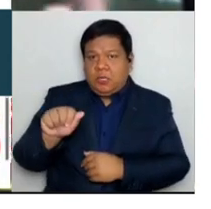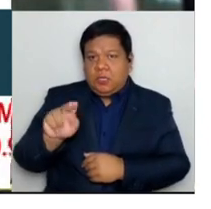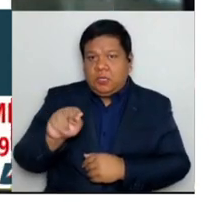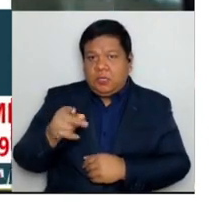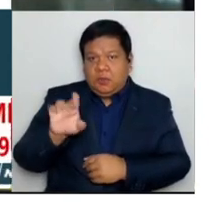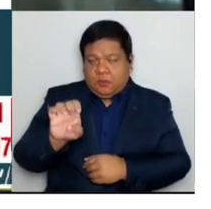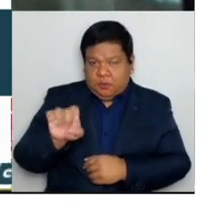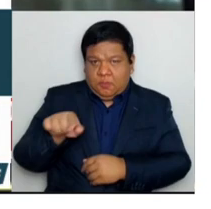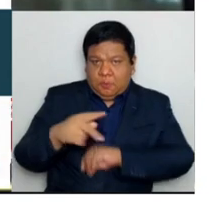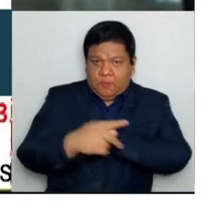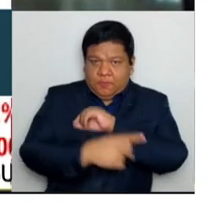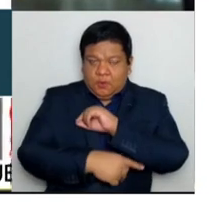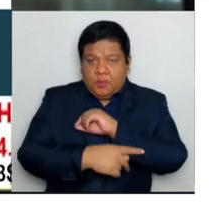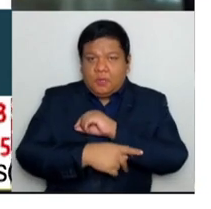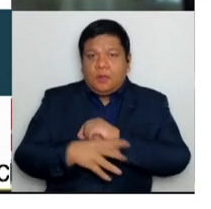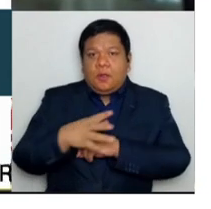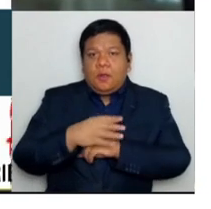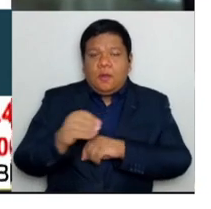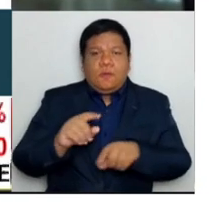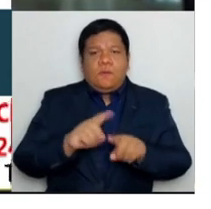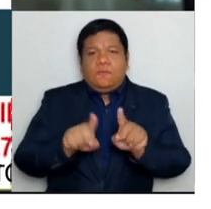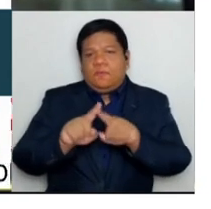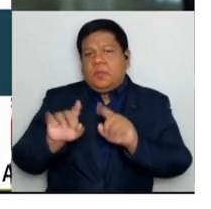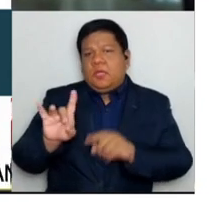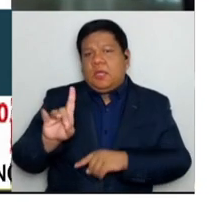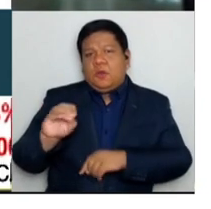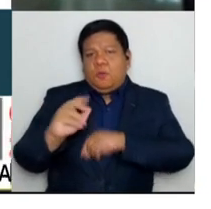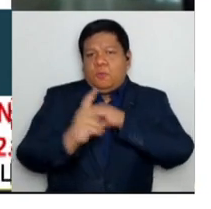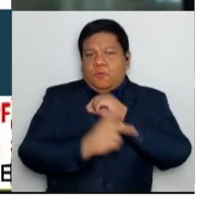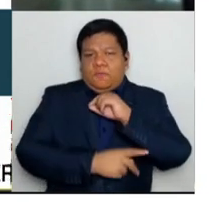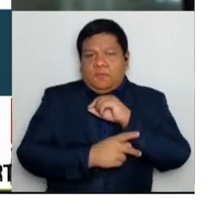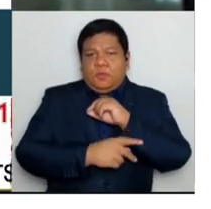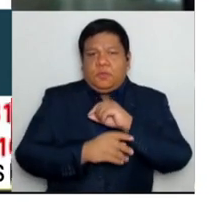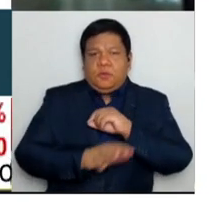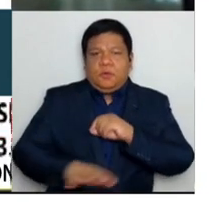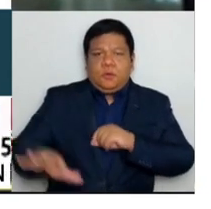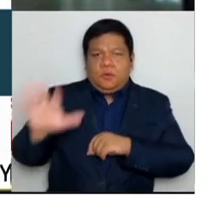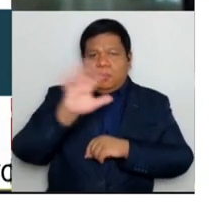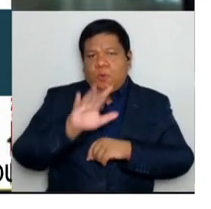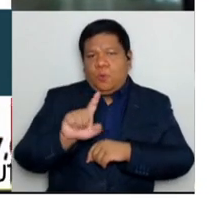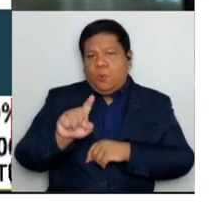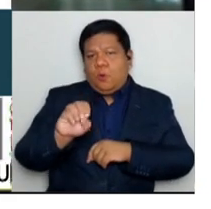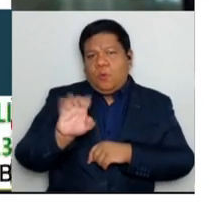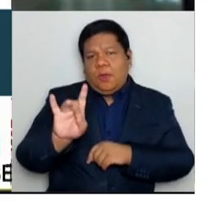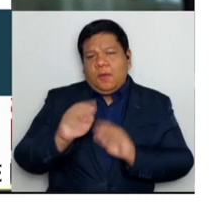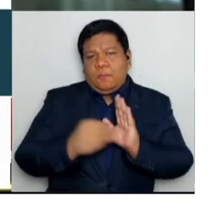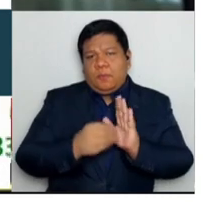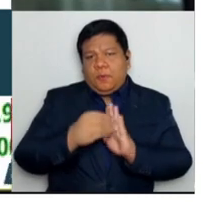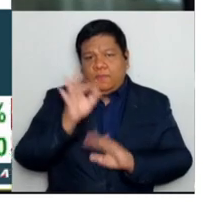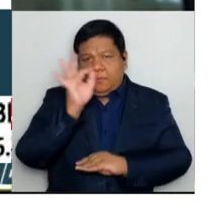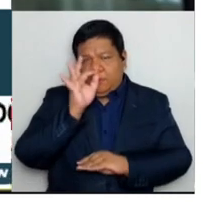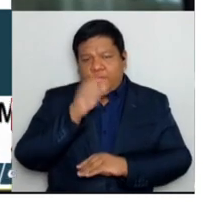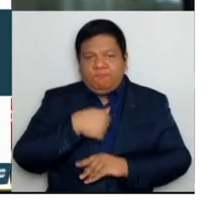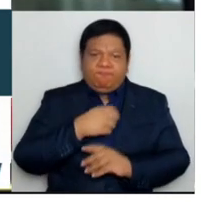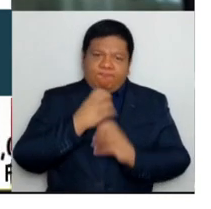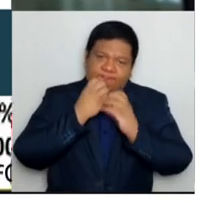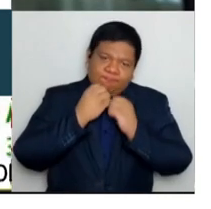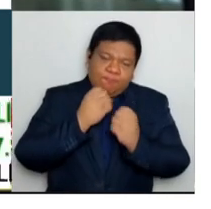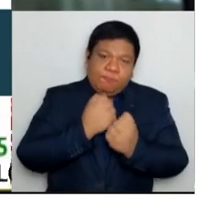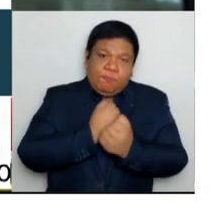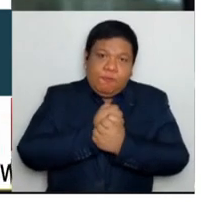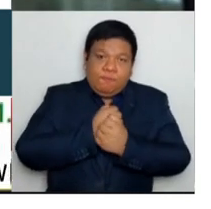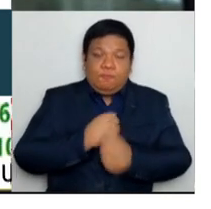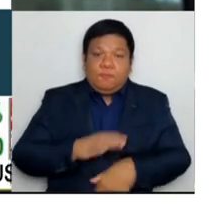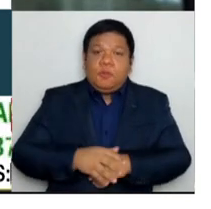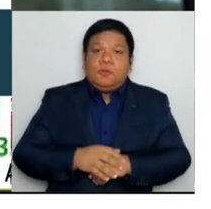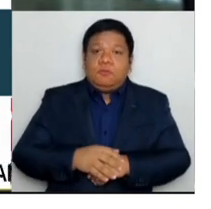and the 80 provinces of our country, of the 108 million Filipinos I love dearly. And Carmina, in the 2 years